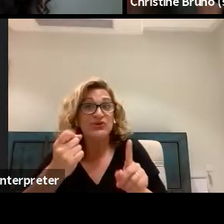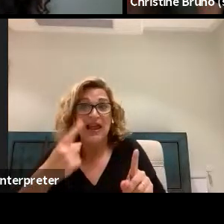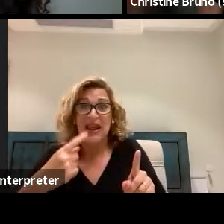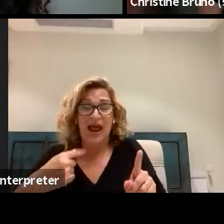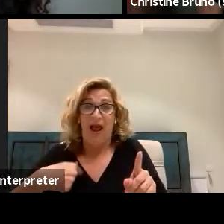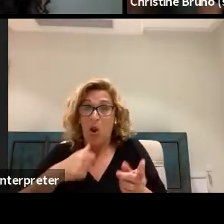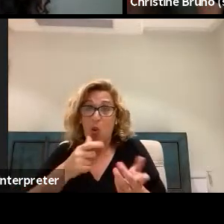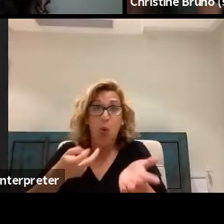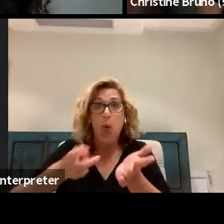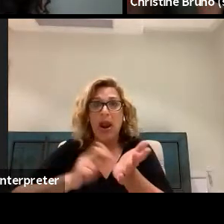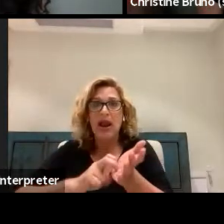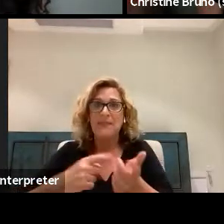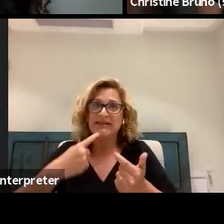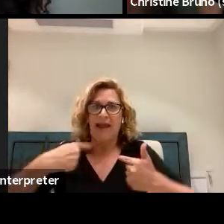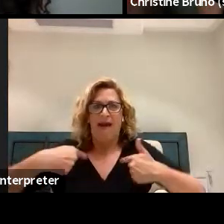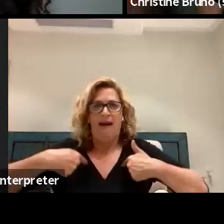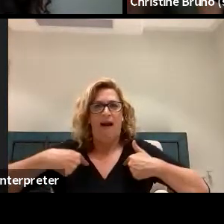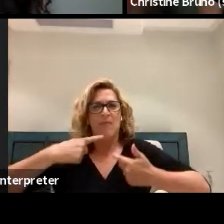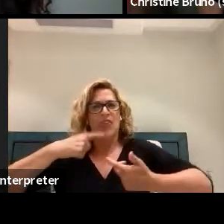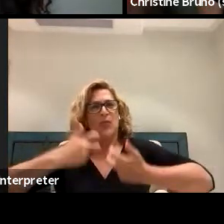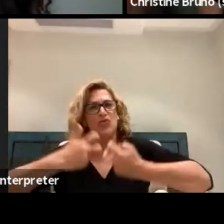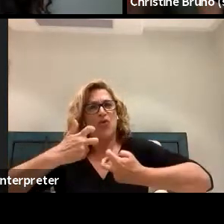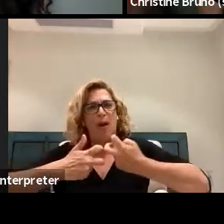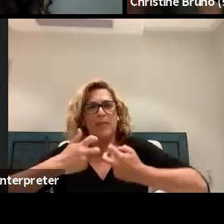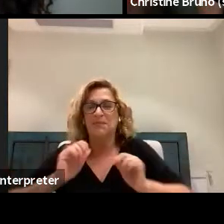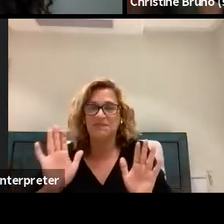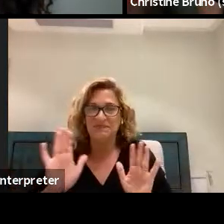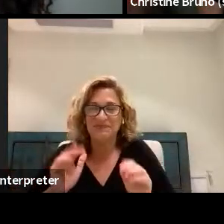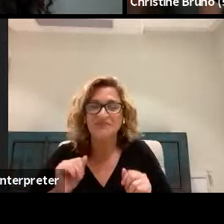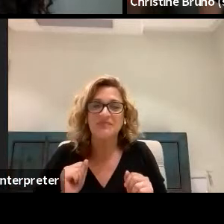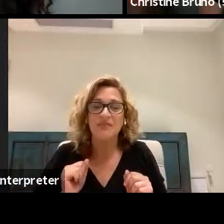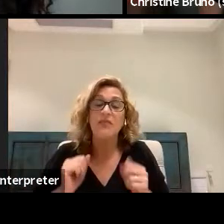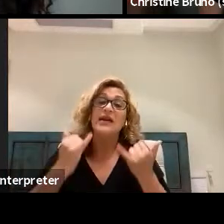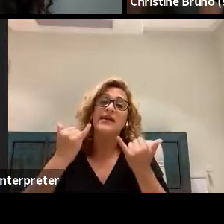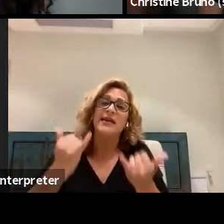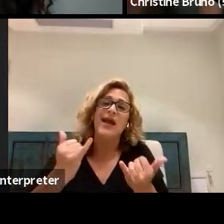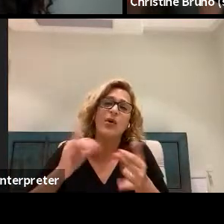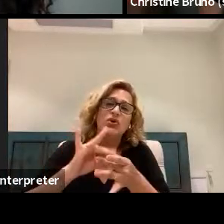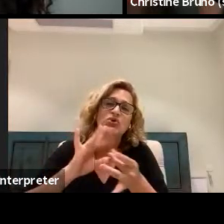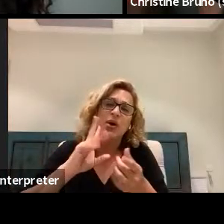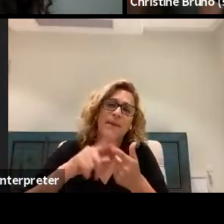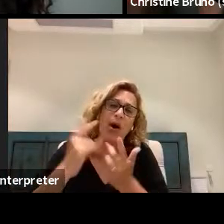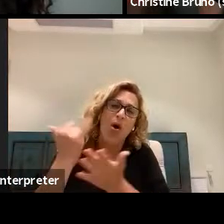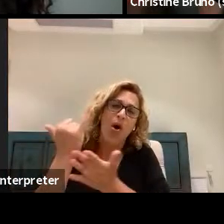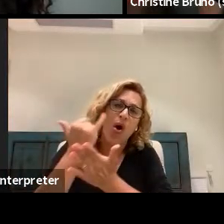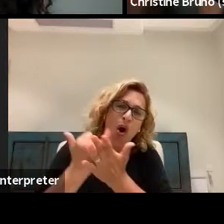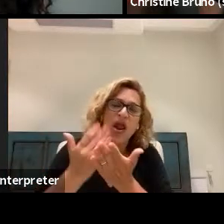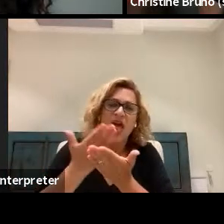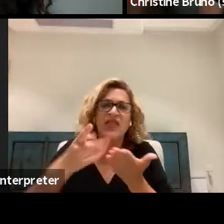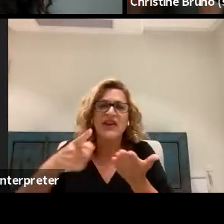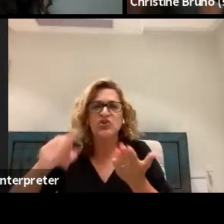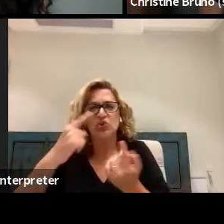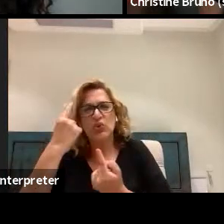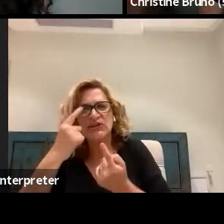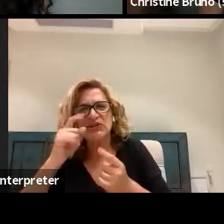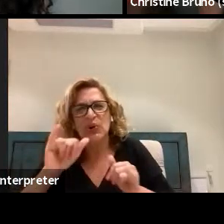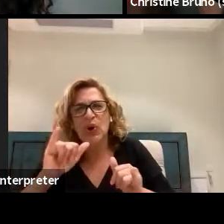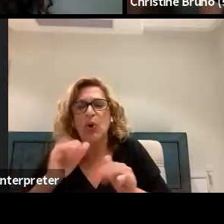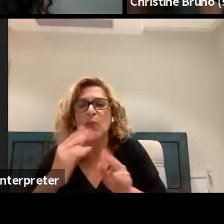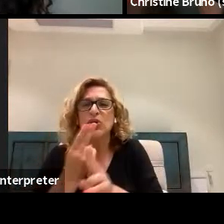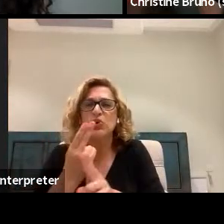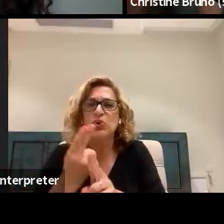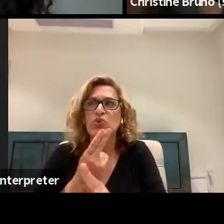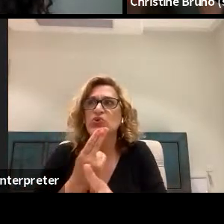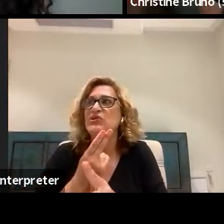So let's talk a little bit about how art and the things that you're considering can be used, right,